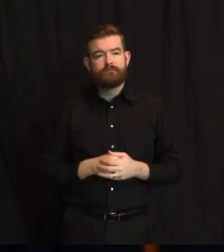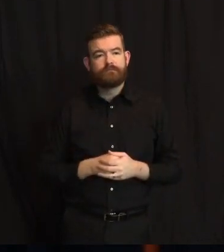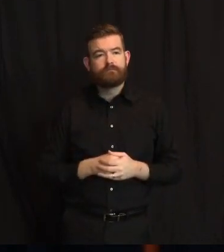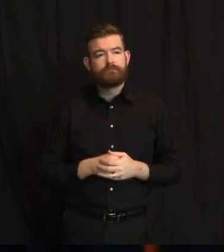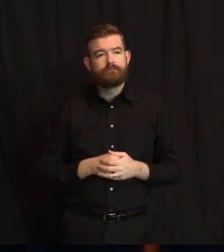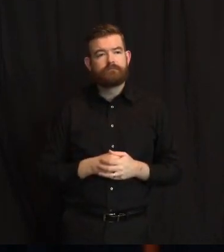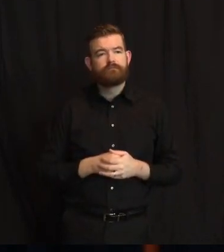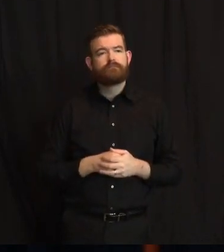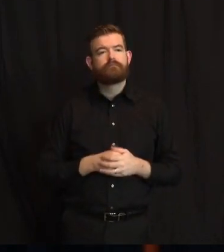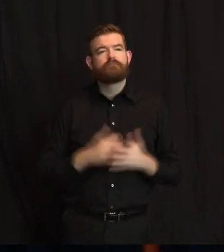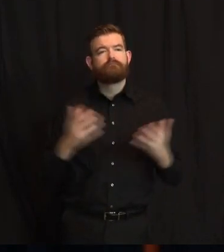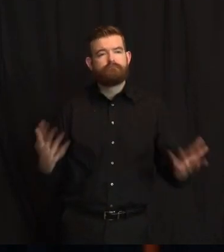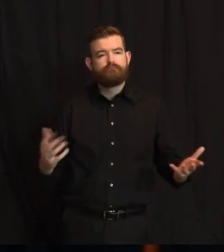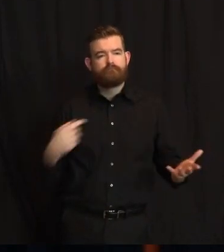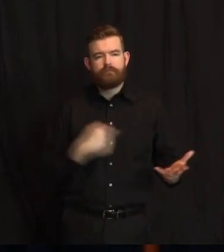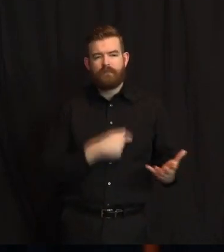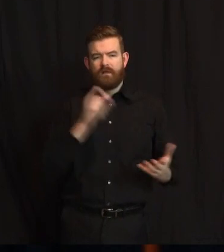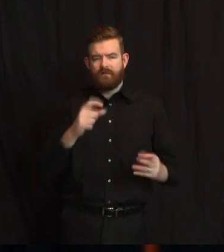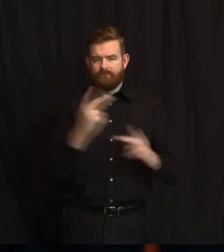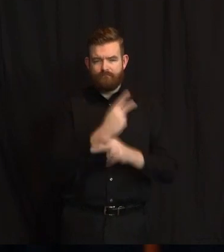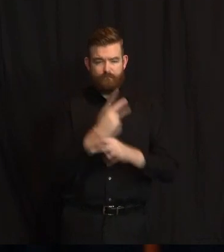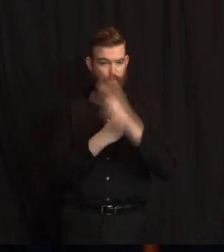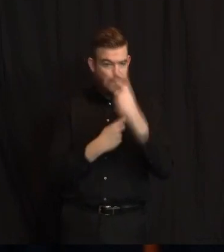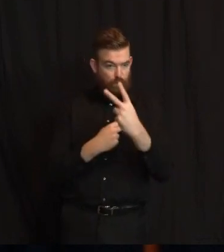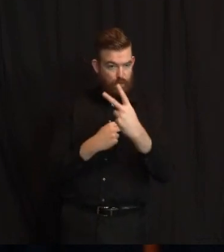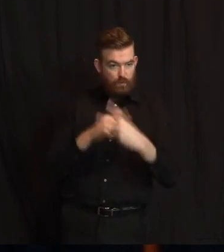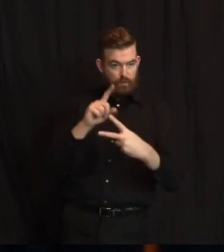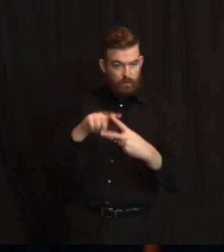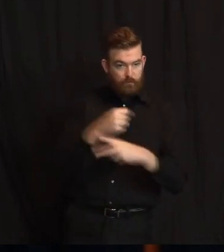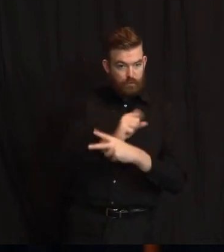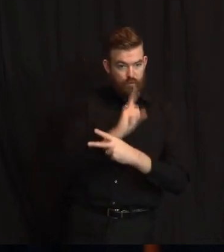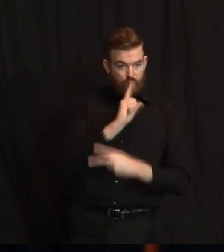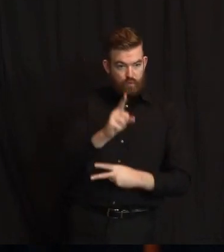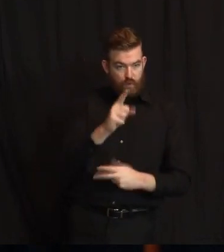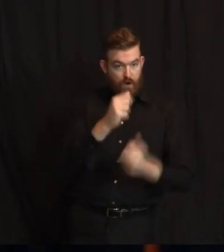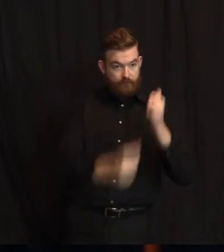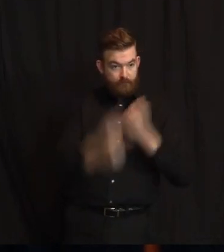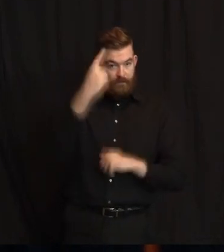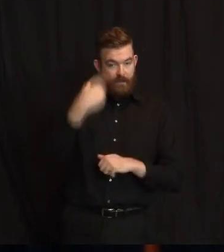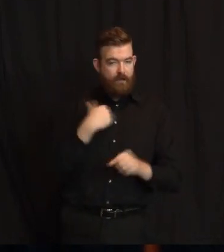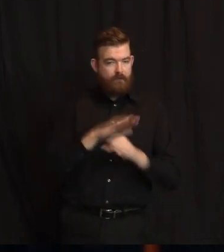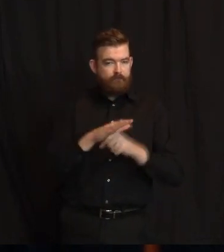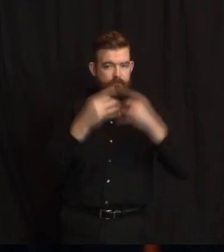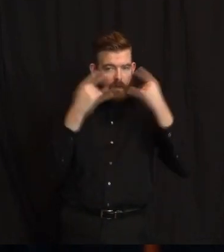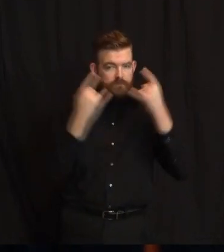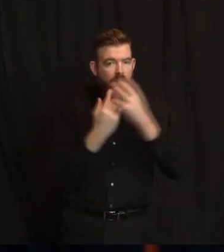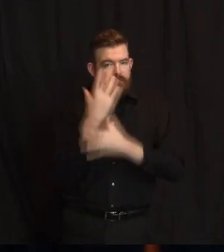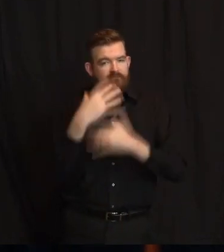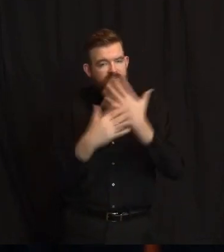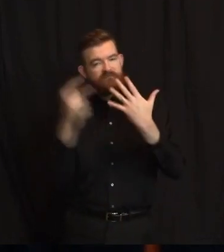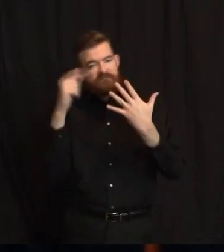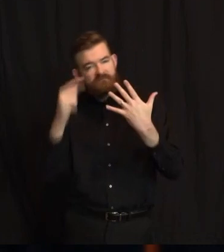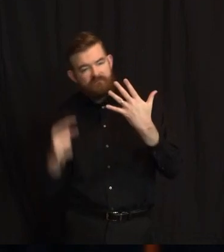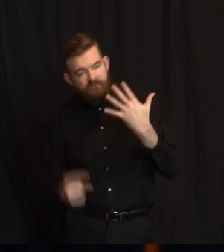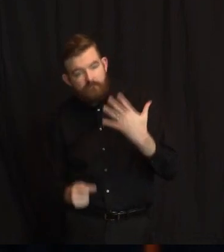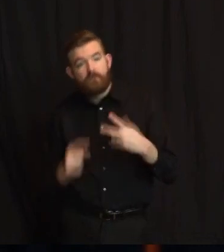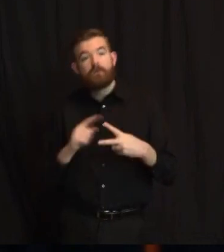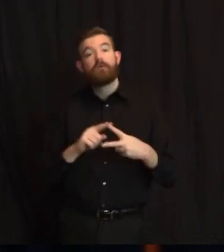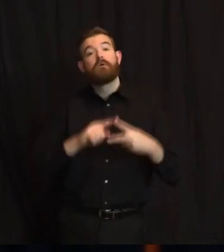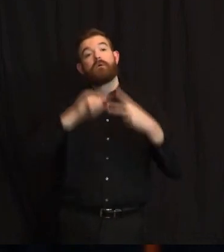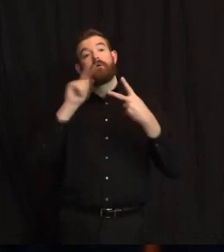everyone is potential COVID-19, and then we have to make sure they have the staff. We're looking